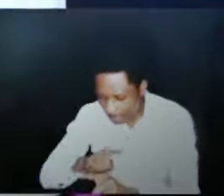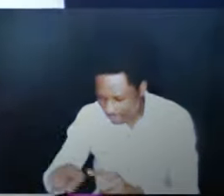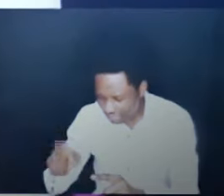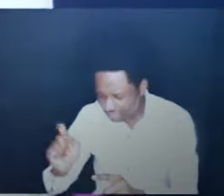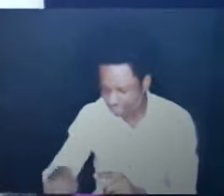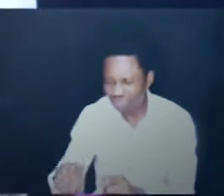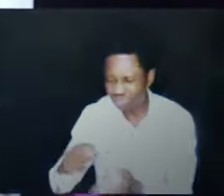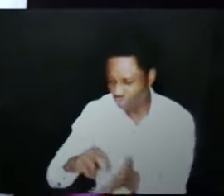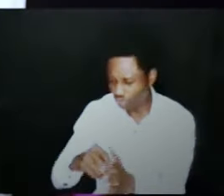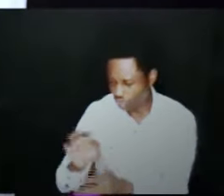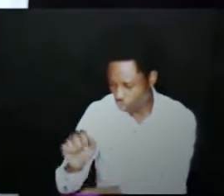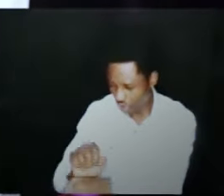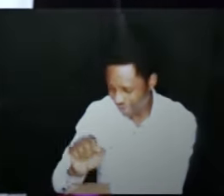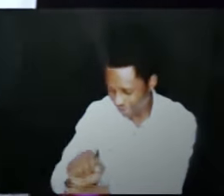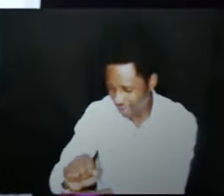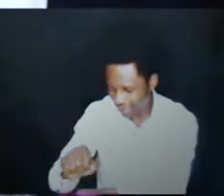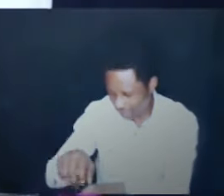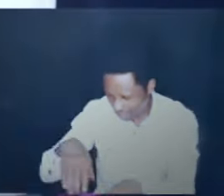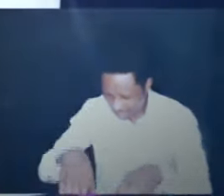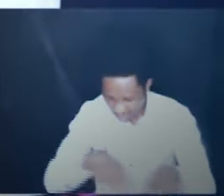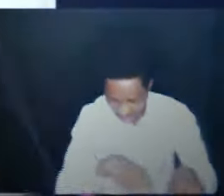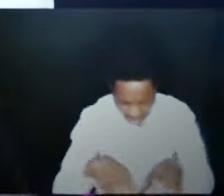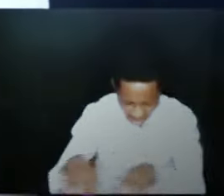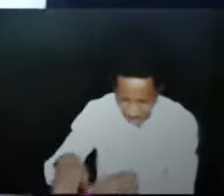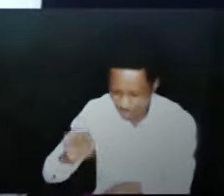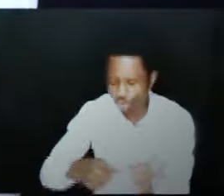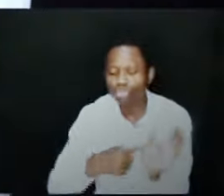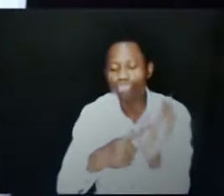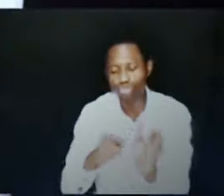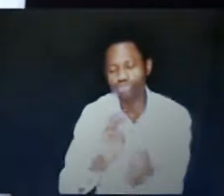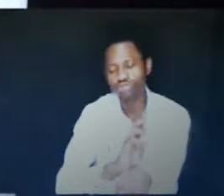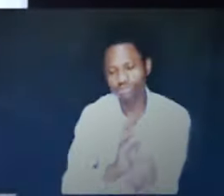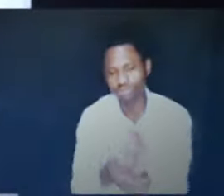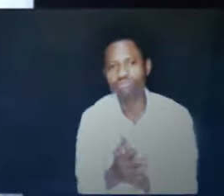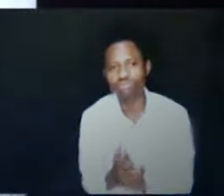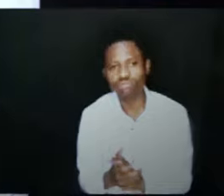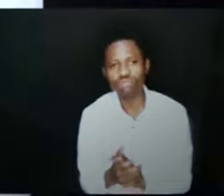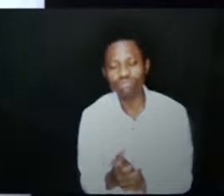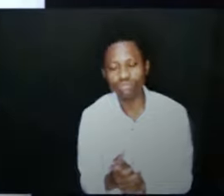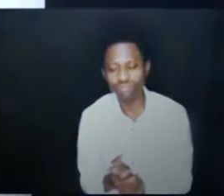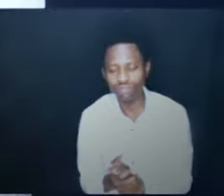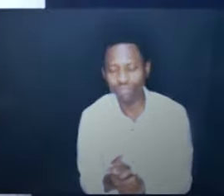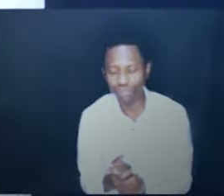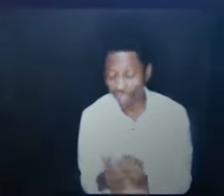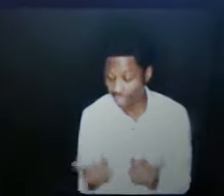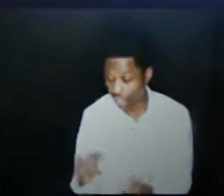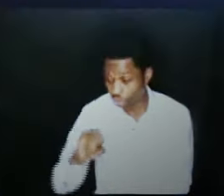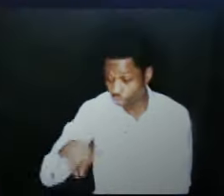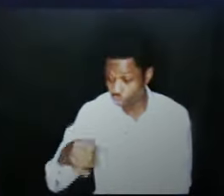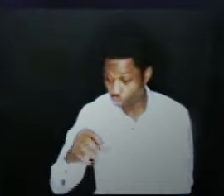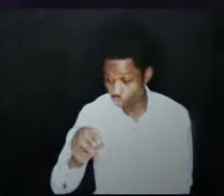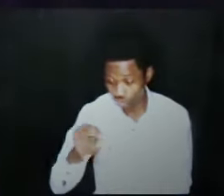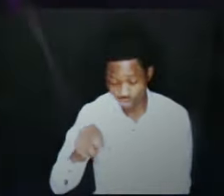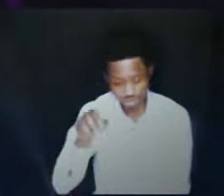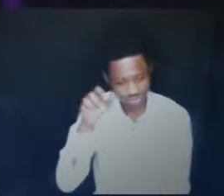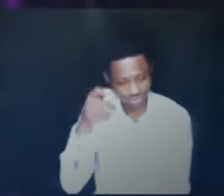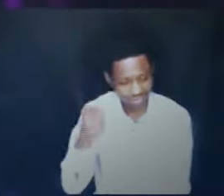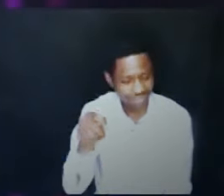betchere agensachira. Now John the Baptist will say that bring forth fruit. Yeah. To prove your